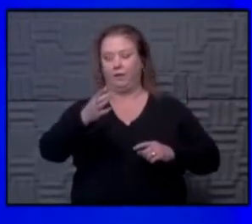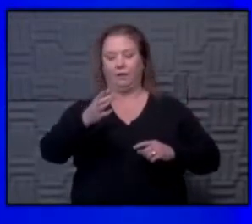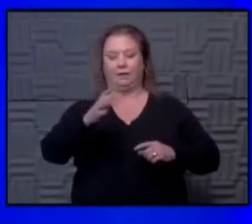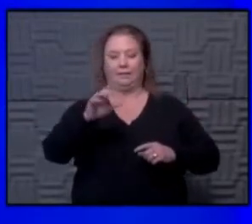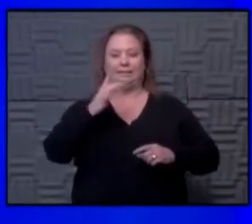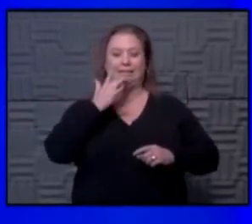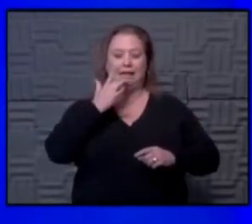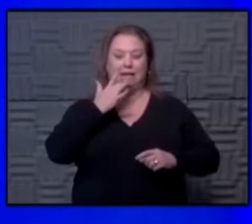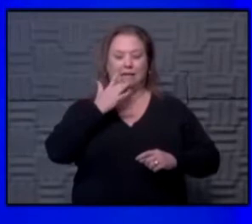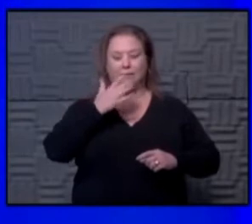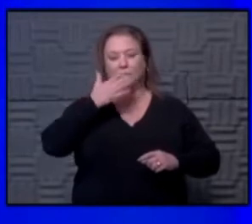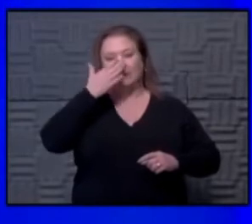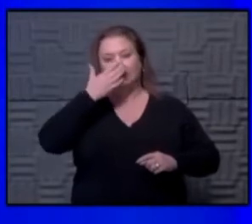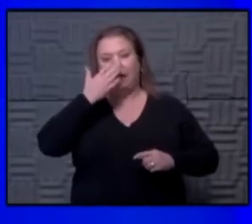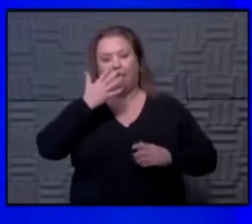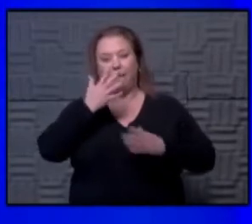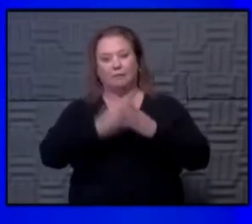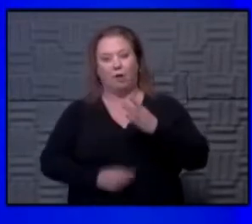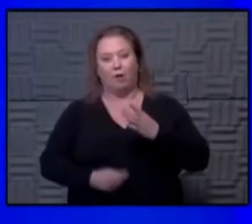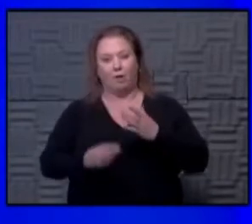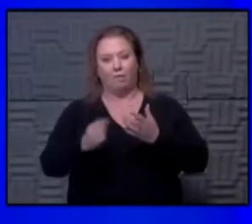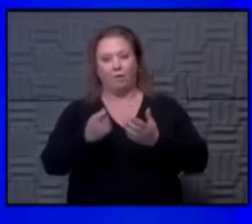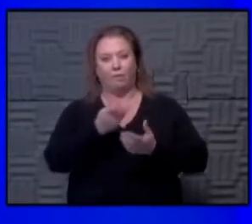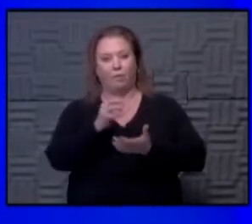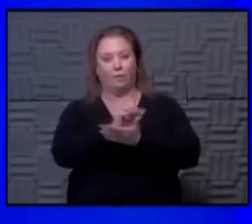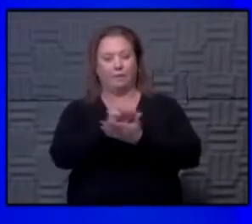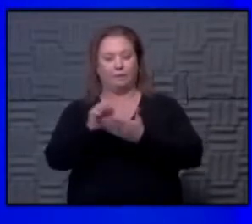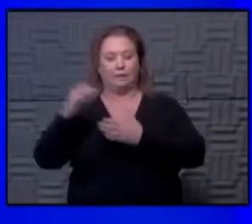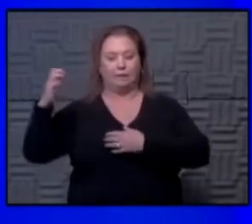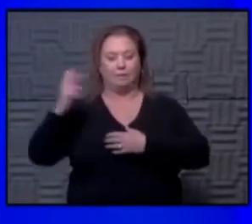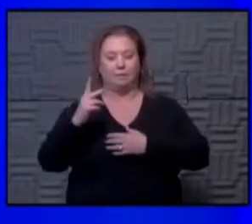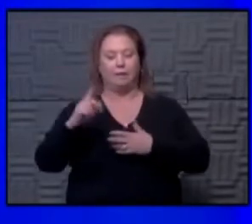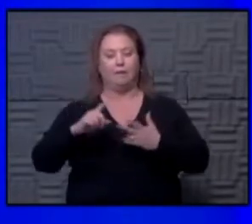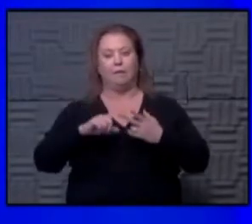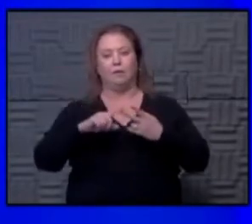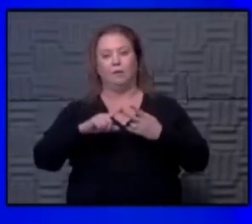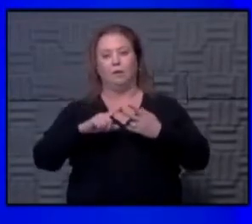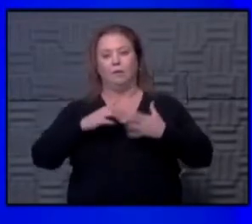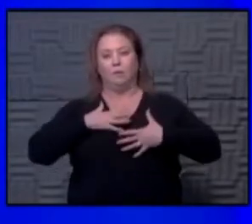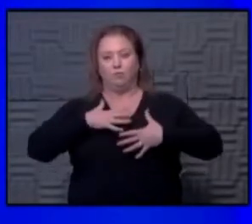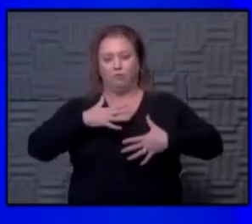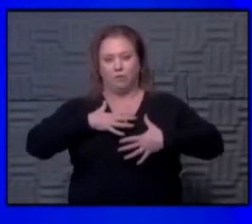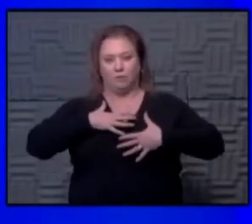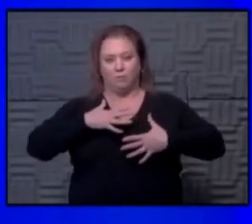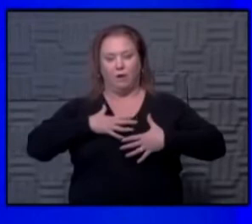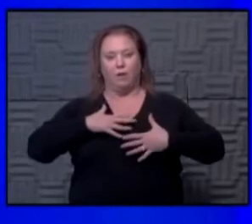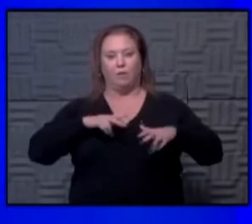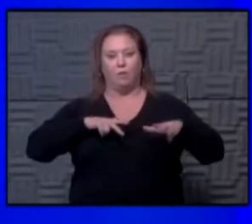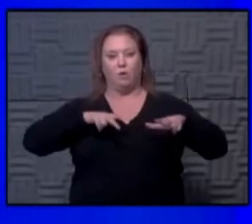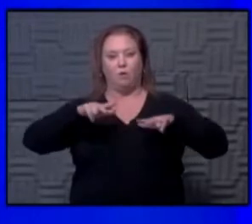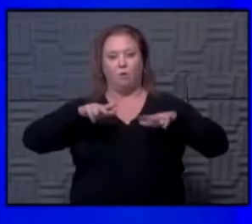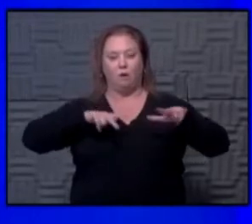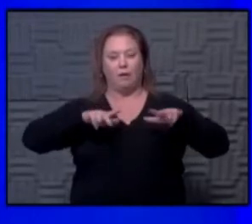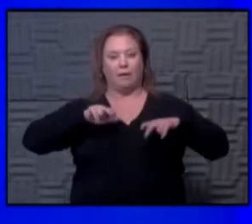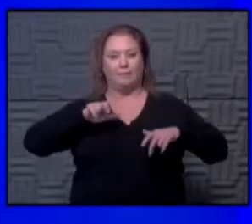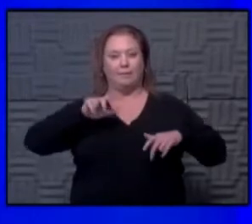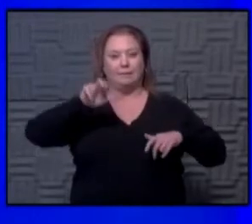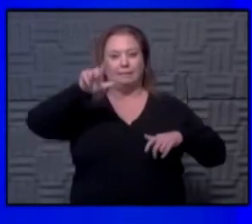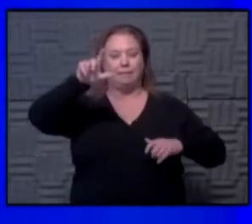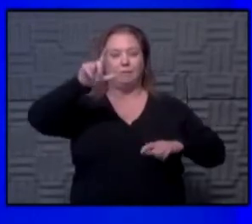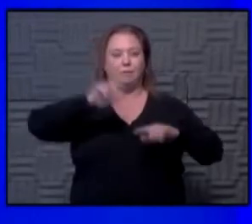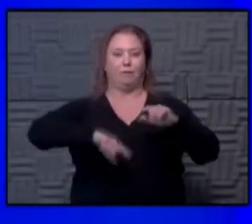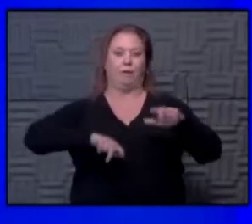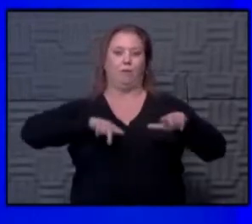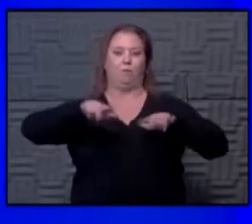taste or smell that is gone for a couple weeks and comes back, whether it's some shortness of breath when you're walking upstairs, or maybe you just can't